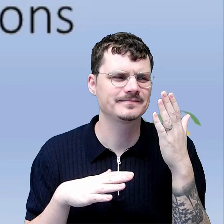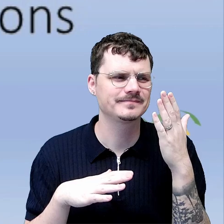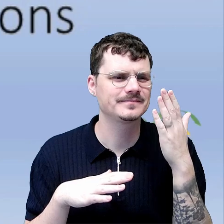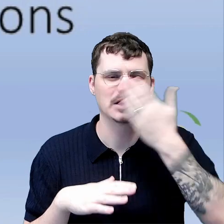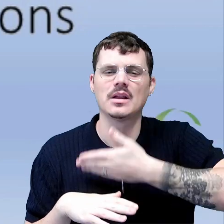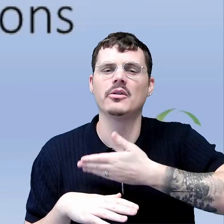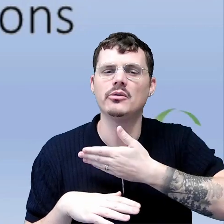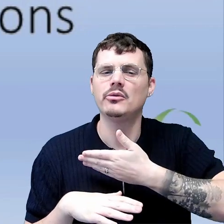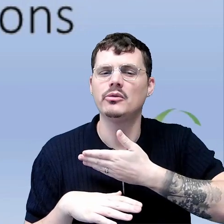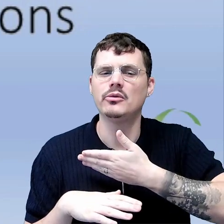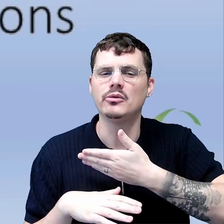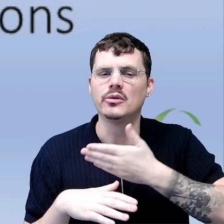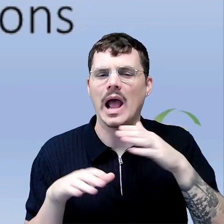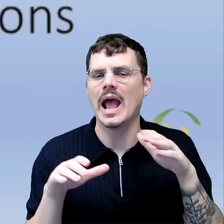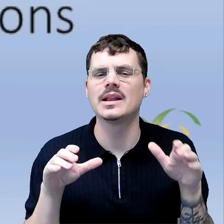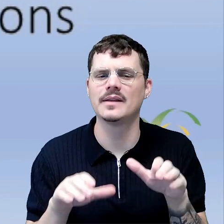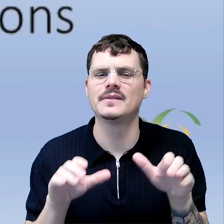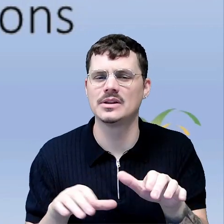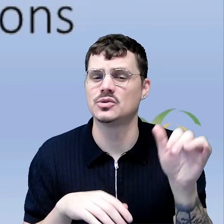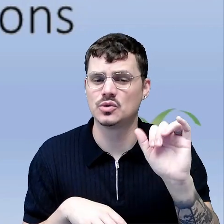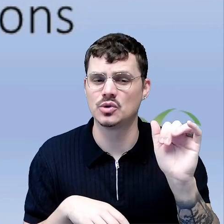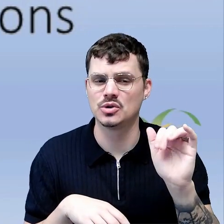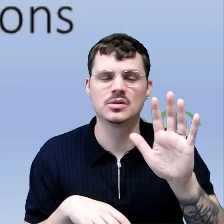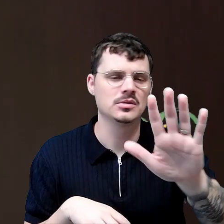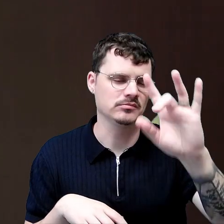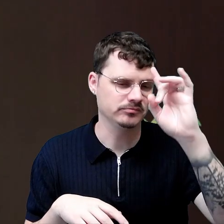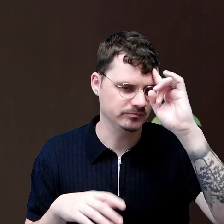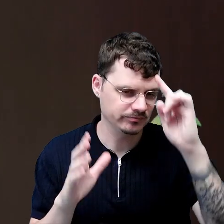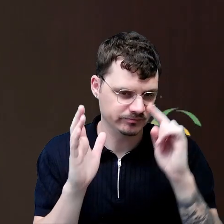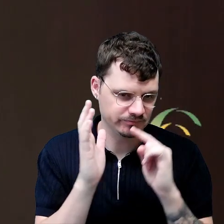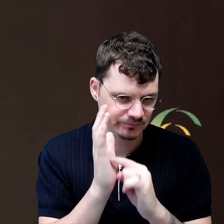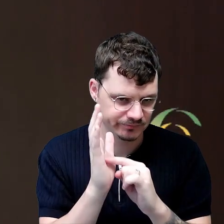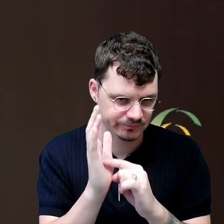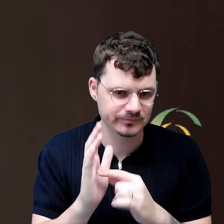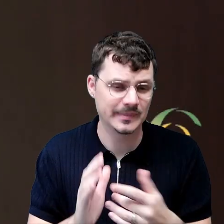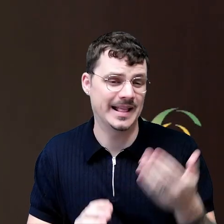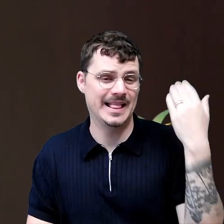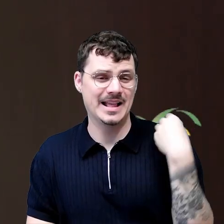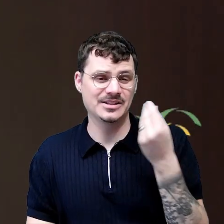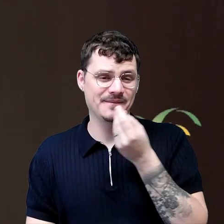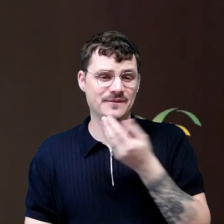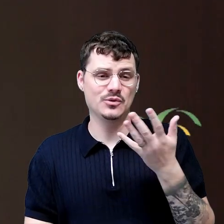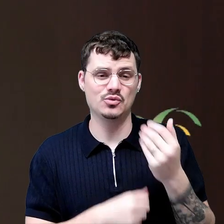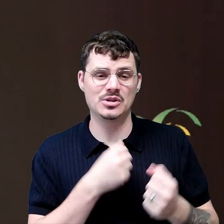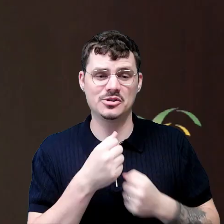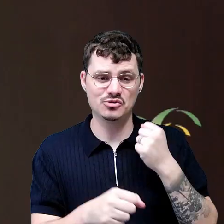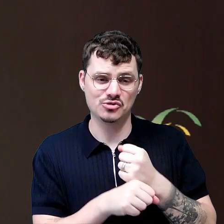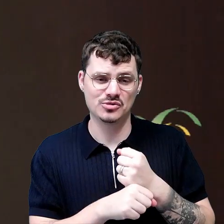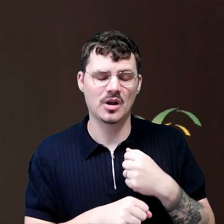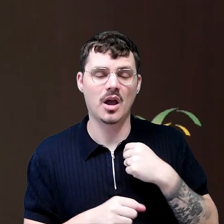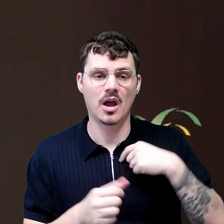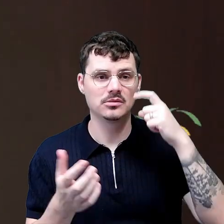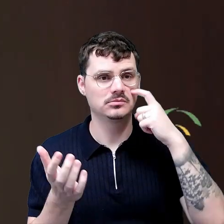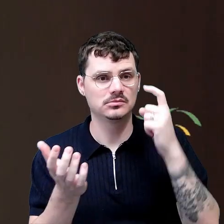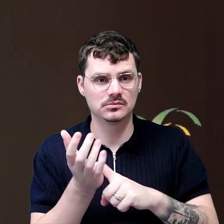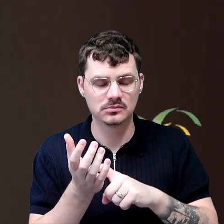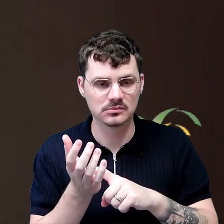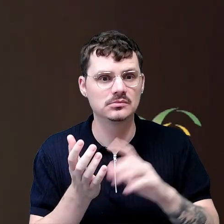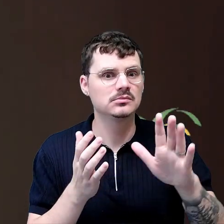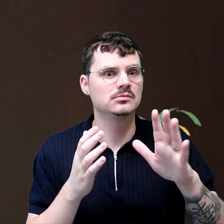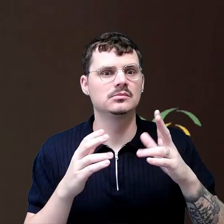kinds of activities as well. For example, in the last few years, I've seen a